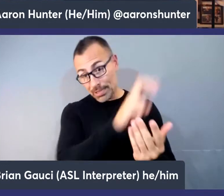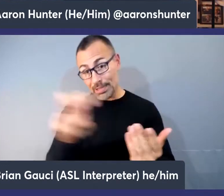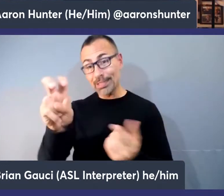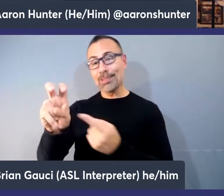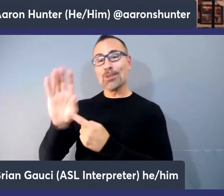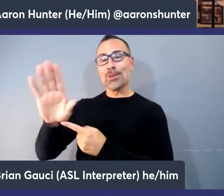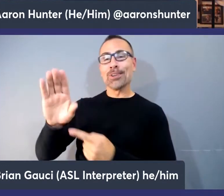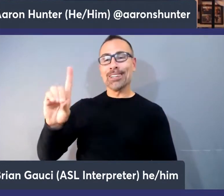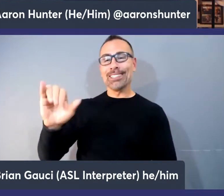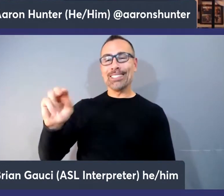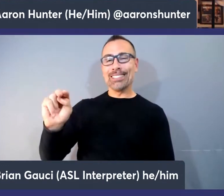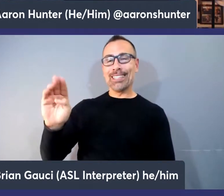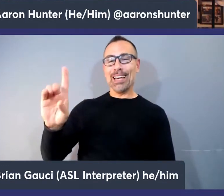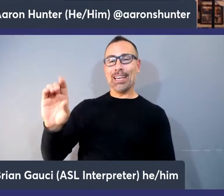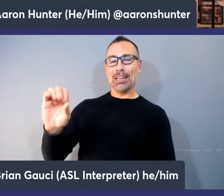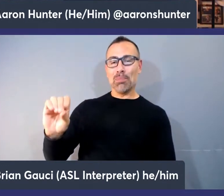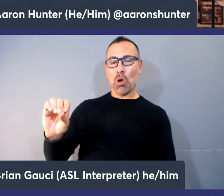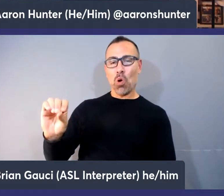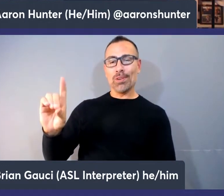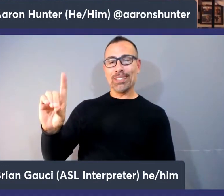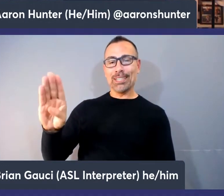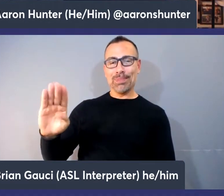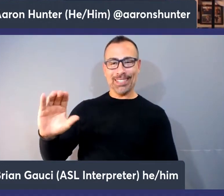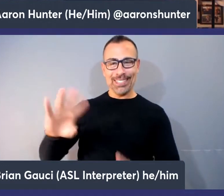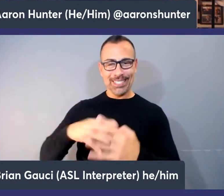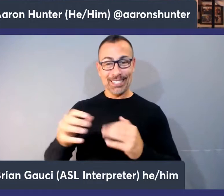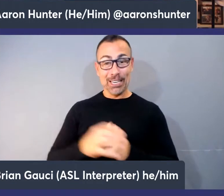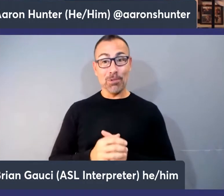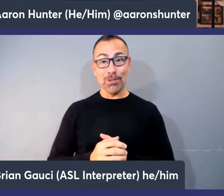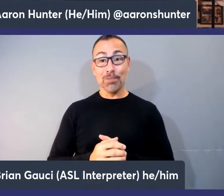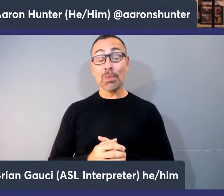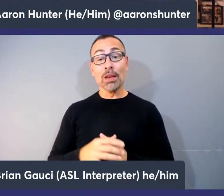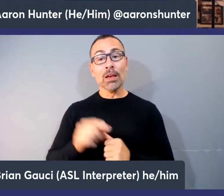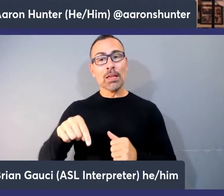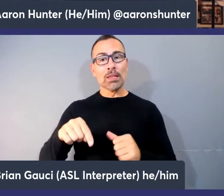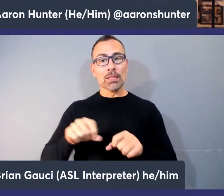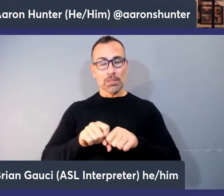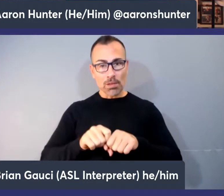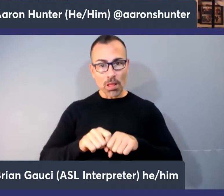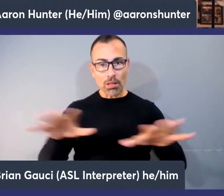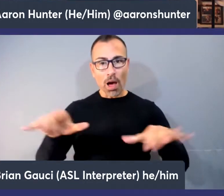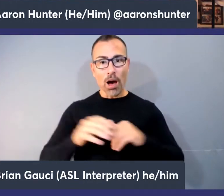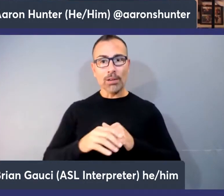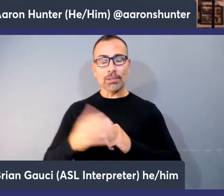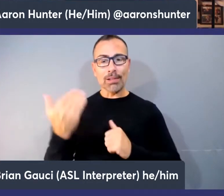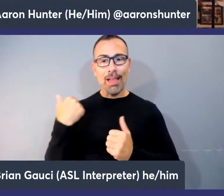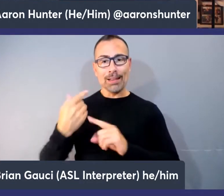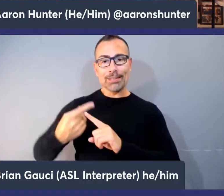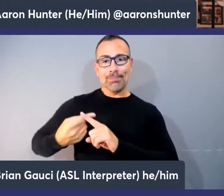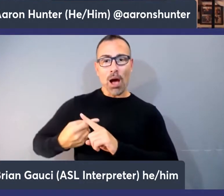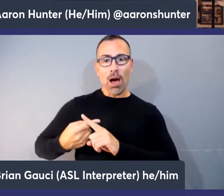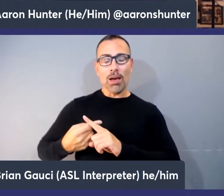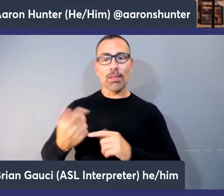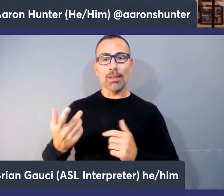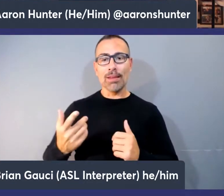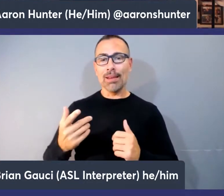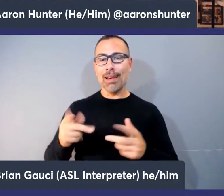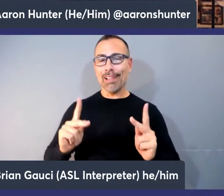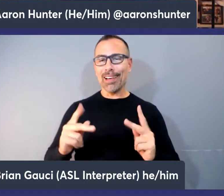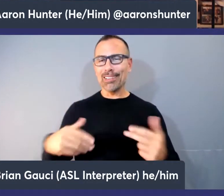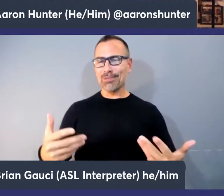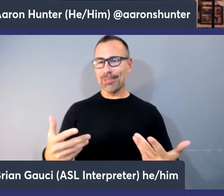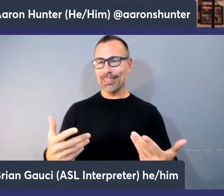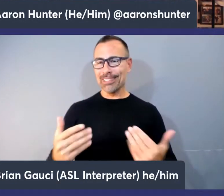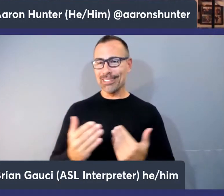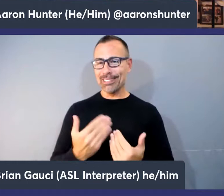we launched this feature last month, and it allows you to be able to easily